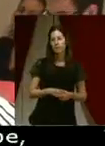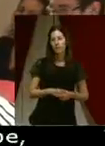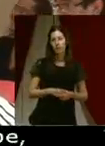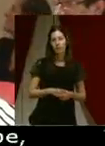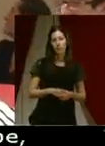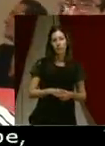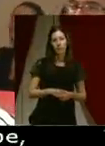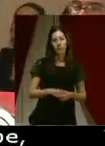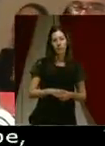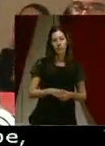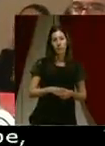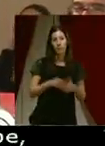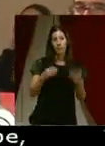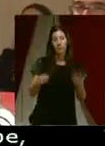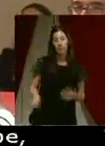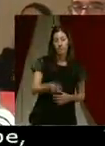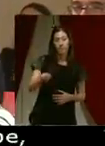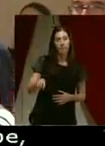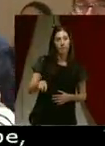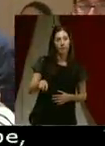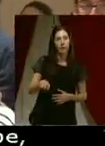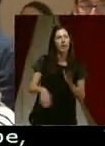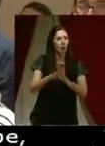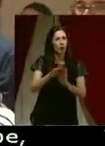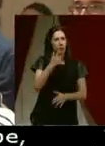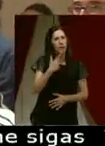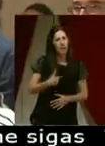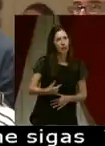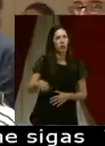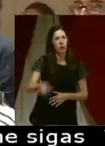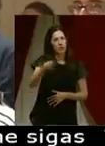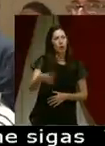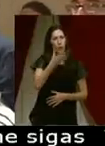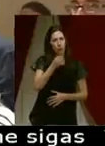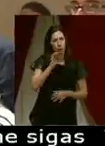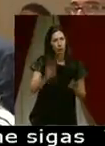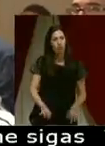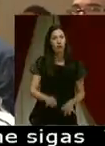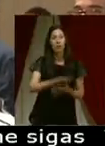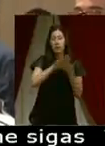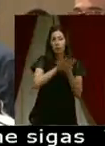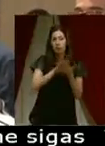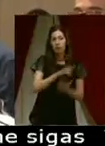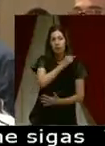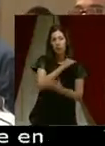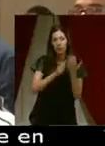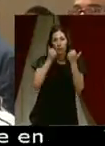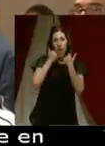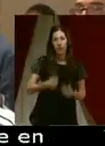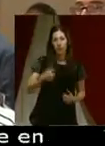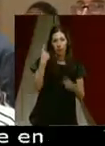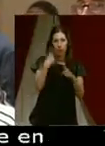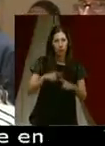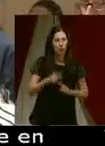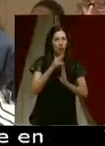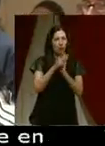actually jumped down just at once with one try, please say again to me that steps are beautiful when you manage to do that.